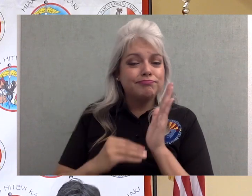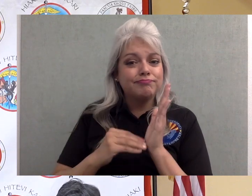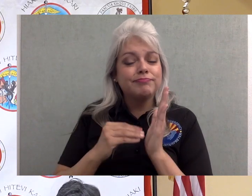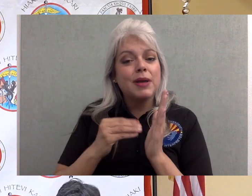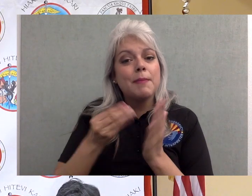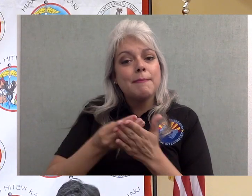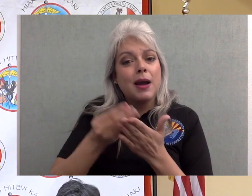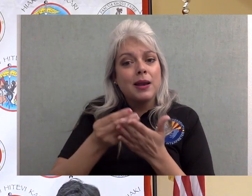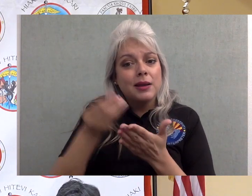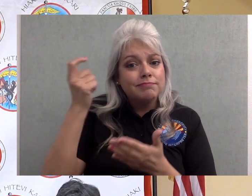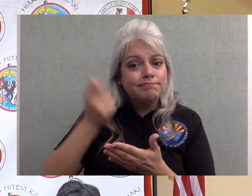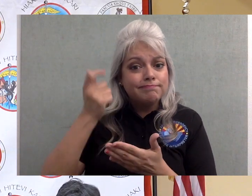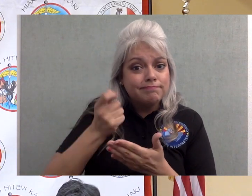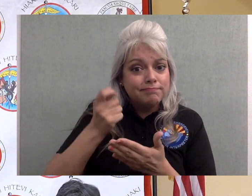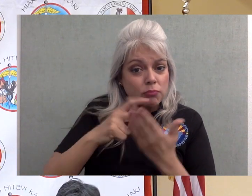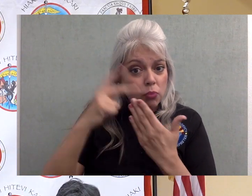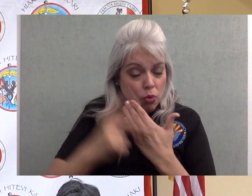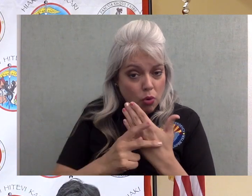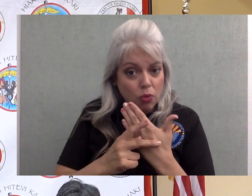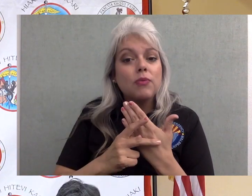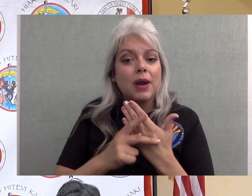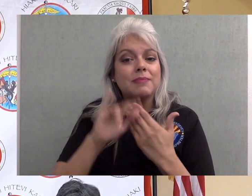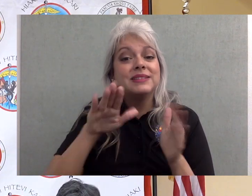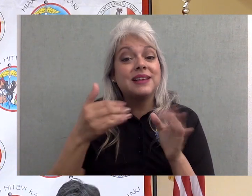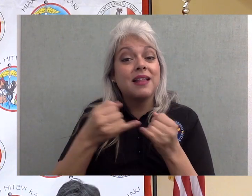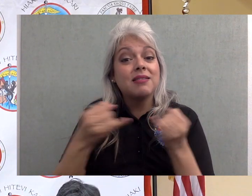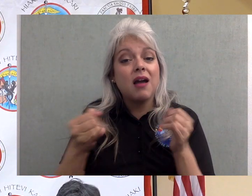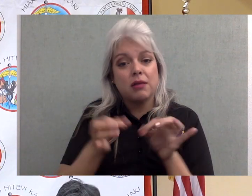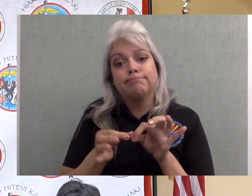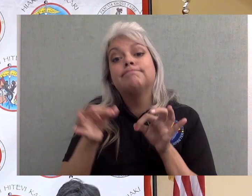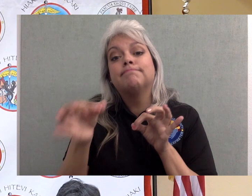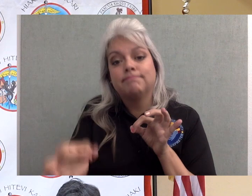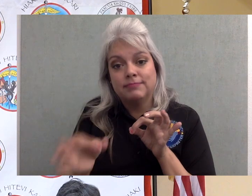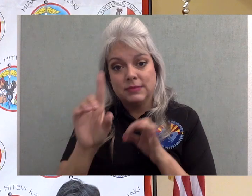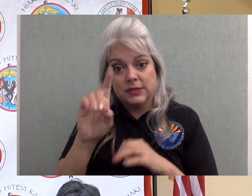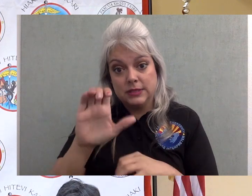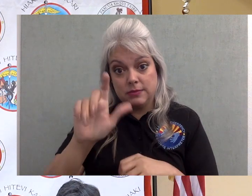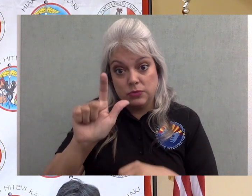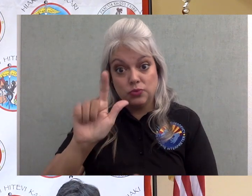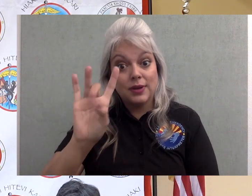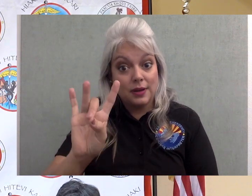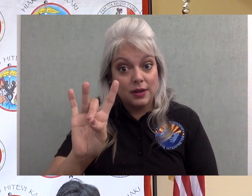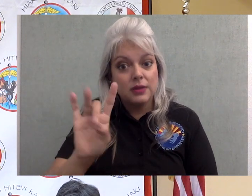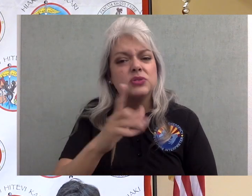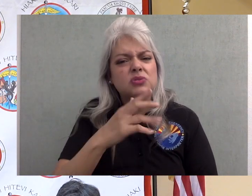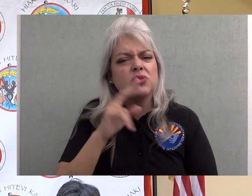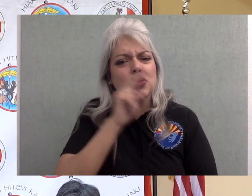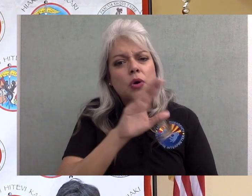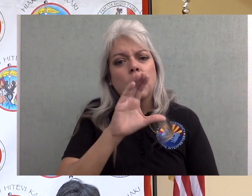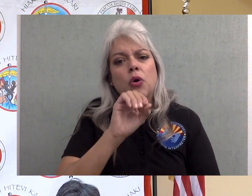been extended through December 28th. So please visit the COVID-19